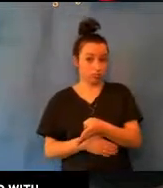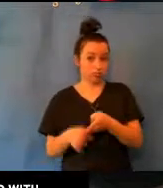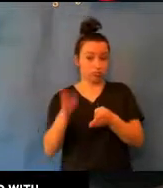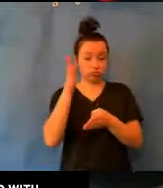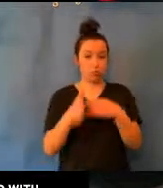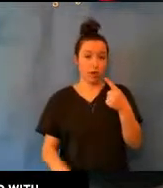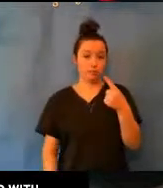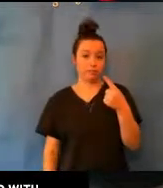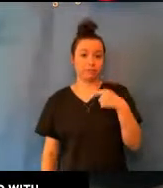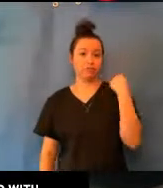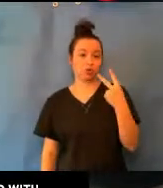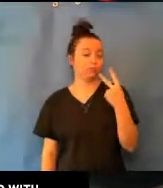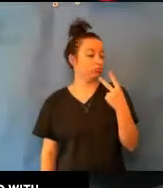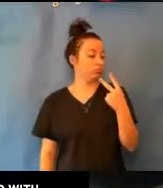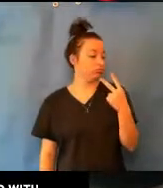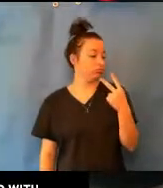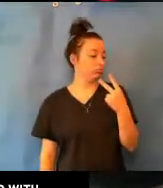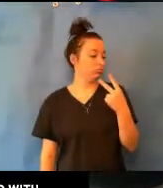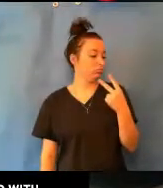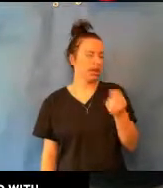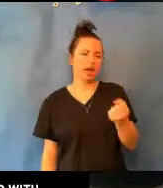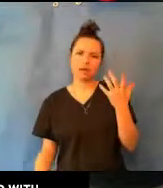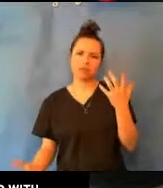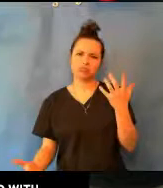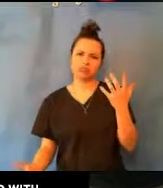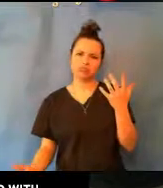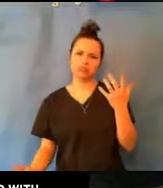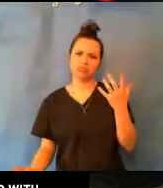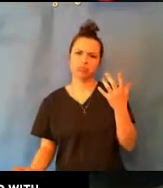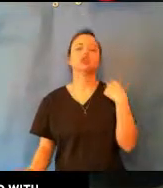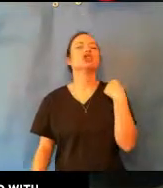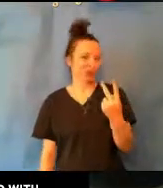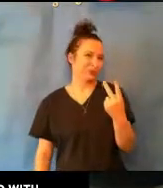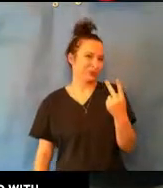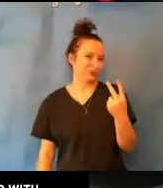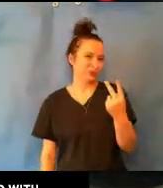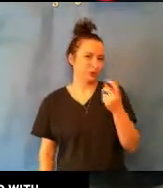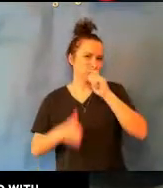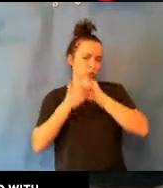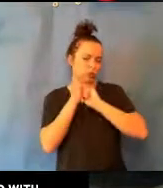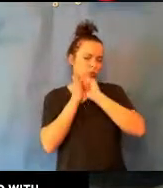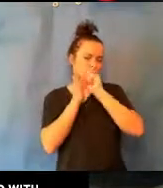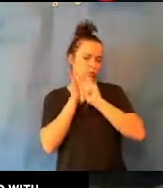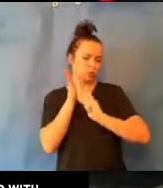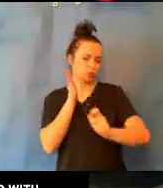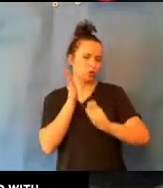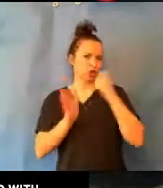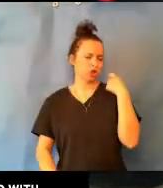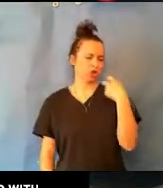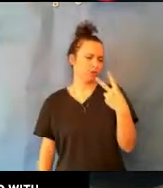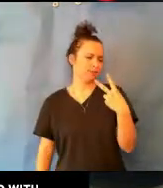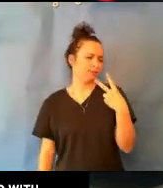Let's count. 1, 2. So how many paper clips? 2. So write a number 2 in that box.